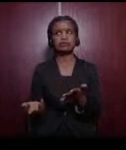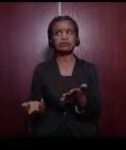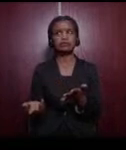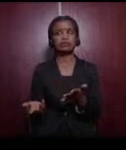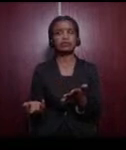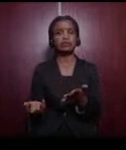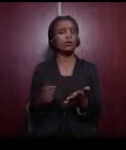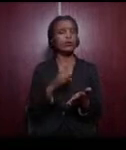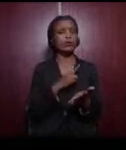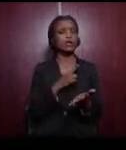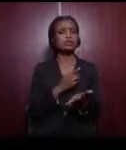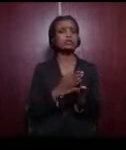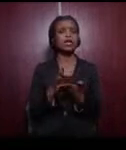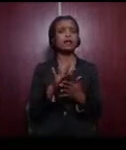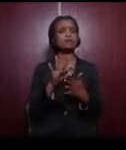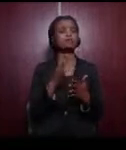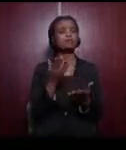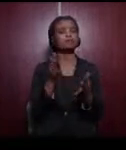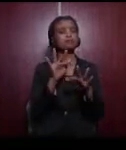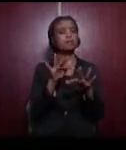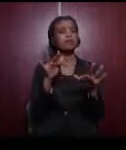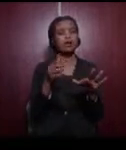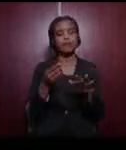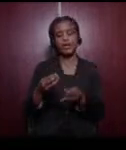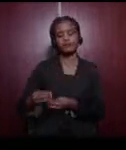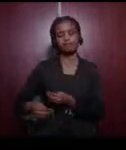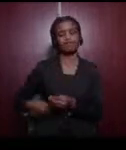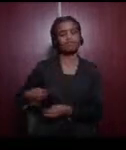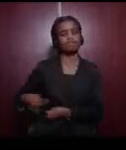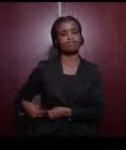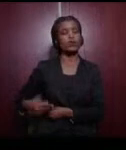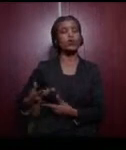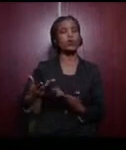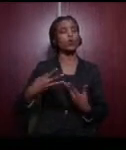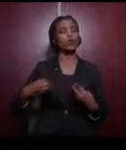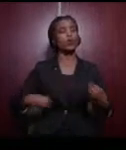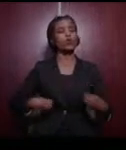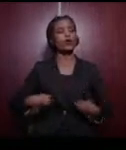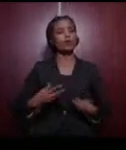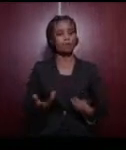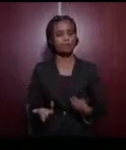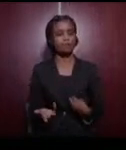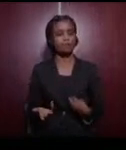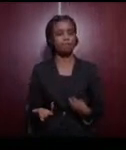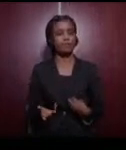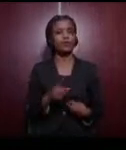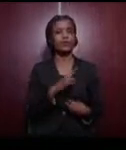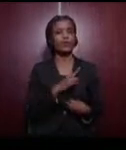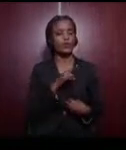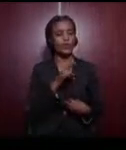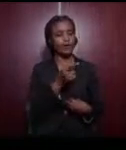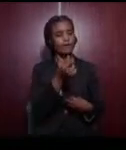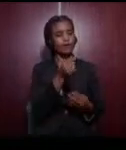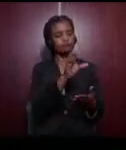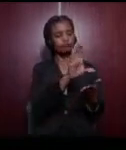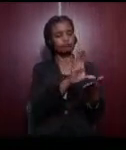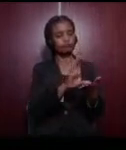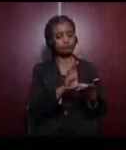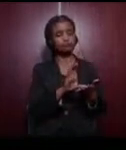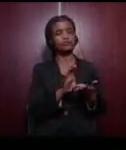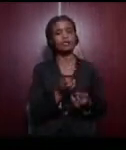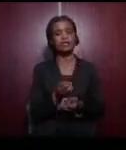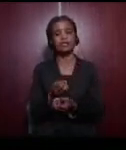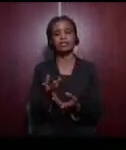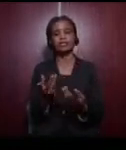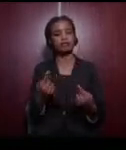but kena kube nabantu abazomonitor ukuthi kena all the funds do reach where they should ukuthi zifike khona lezo zinto. Thank